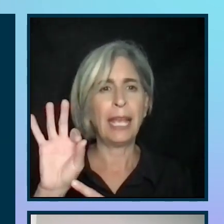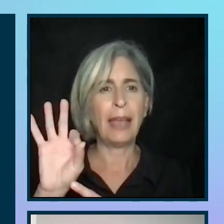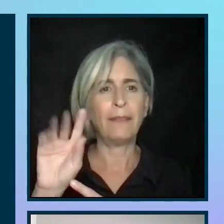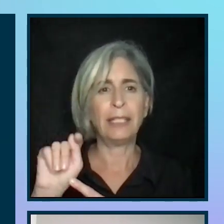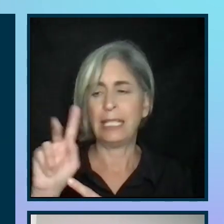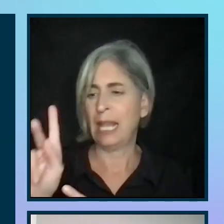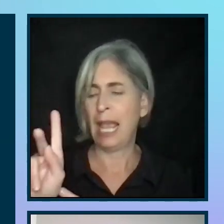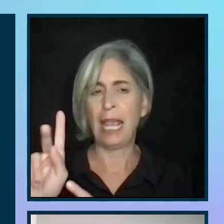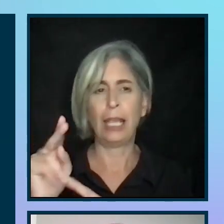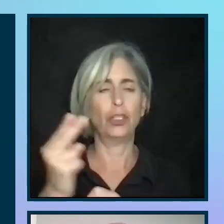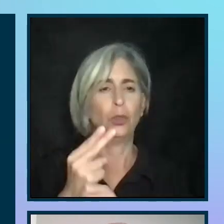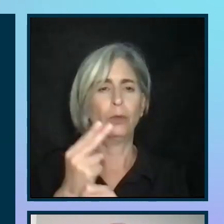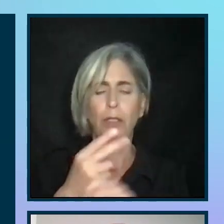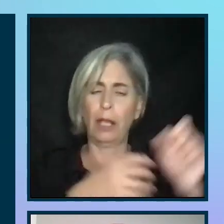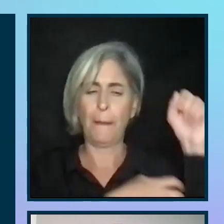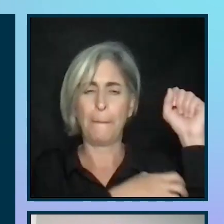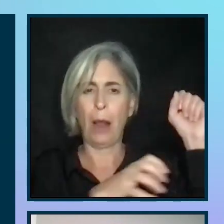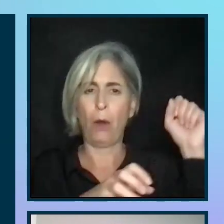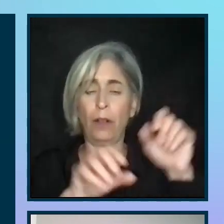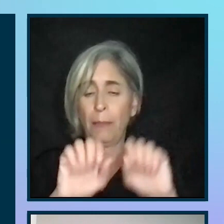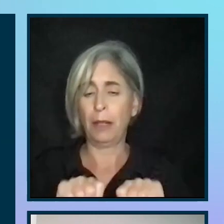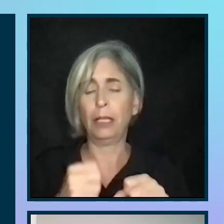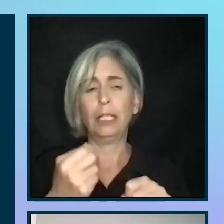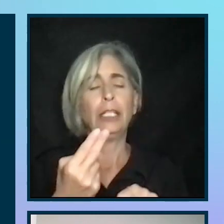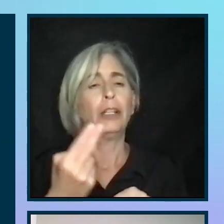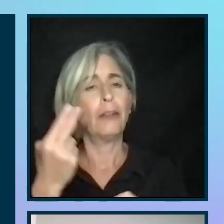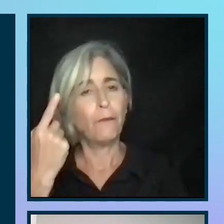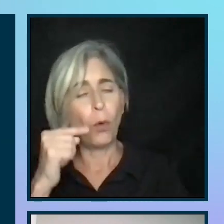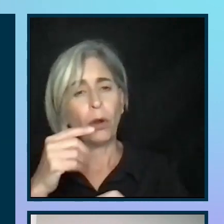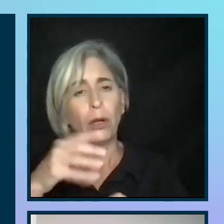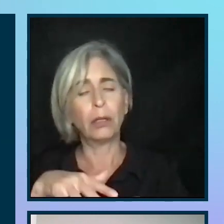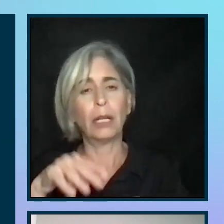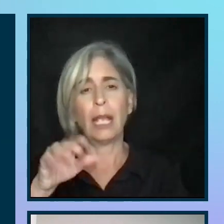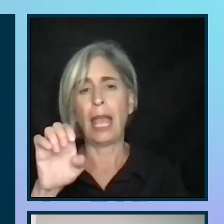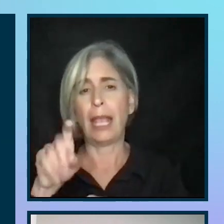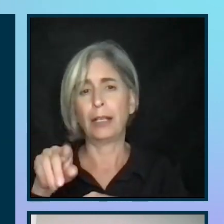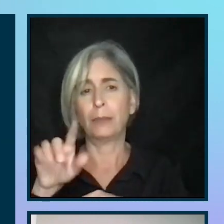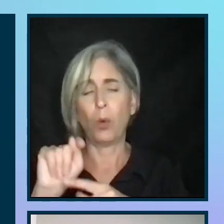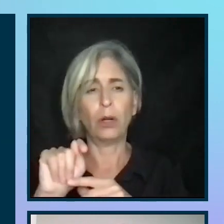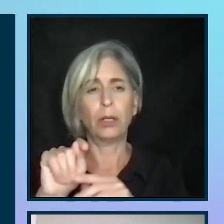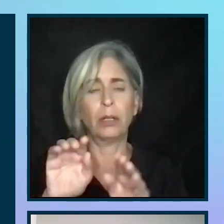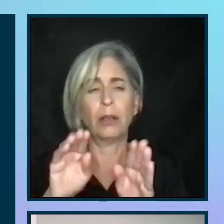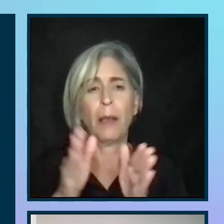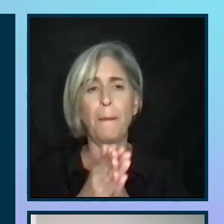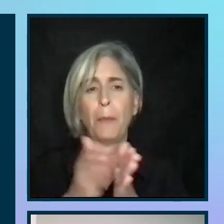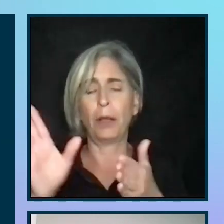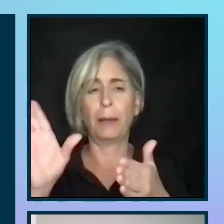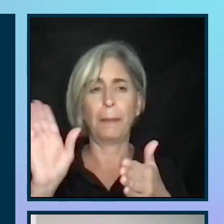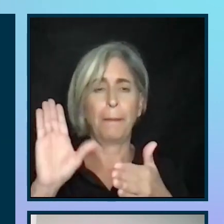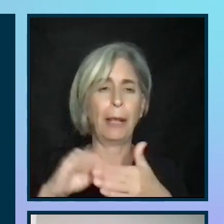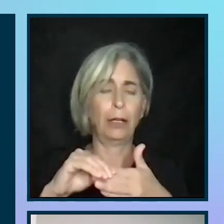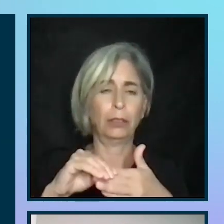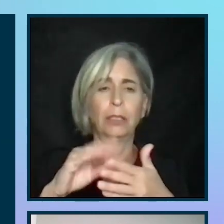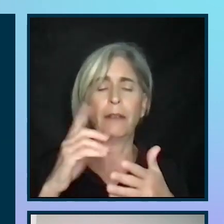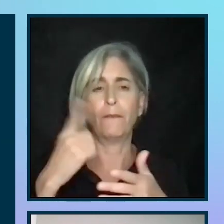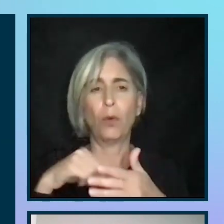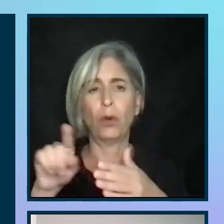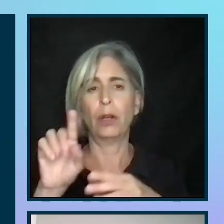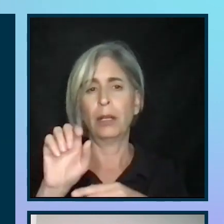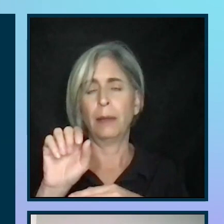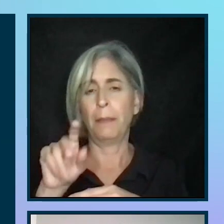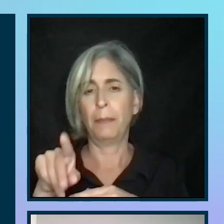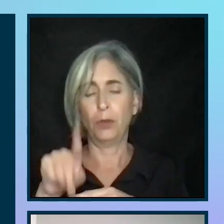has that's quite powerful, and that's the ability to be able to export bookmarks from the PDF. We utilize our software systems to be able